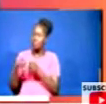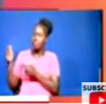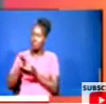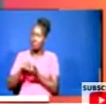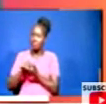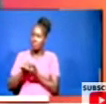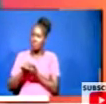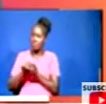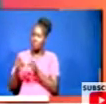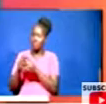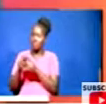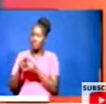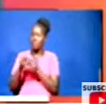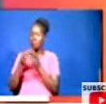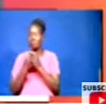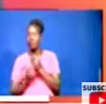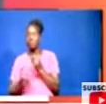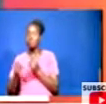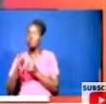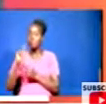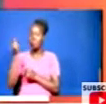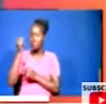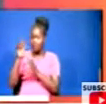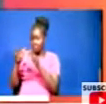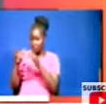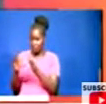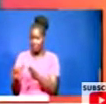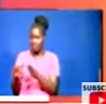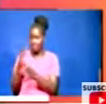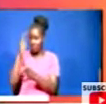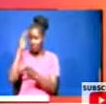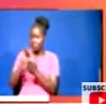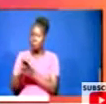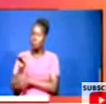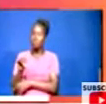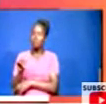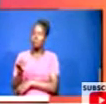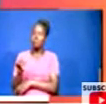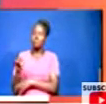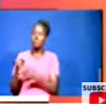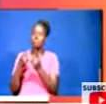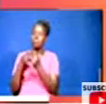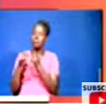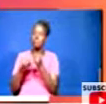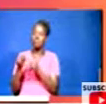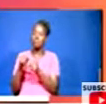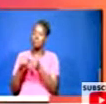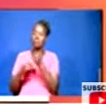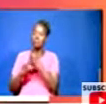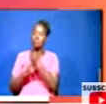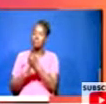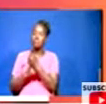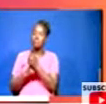that might also demoralize farmers. So I believe that what he's talking about supporting